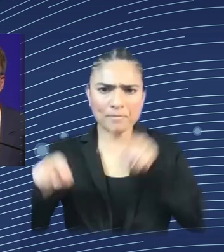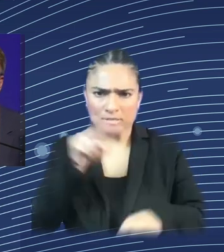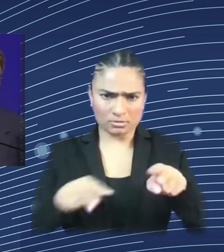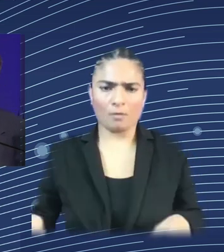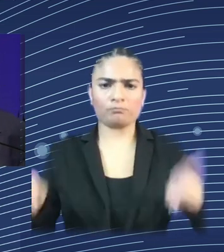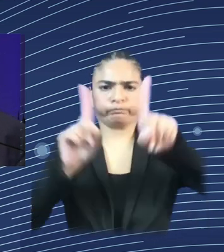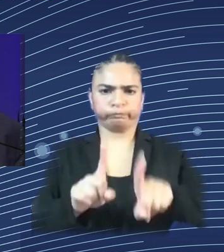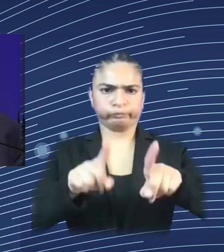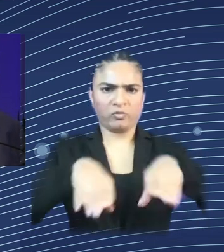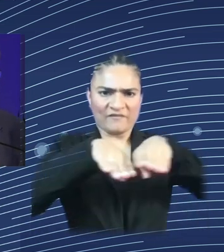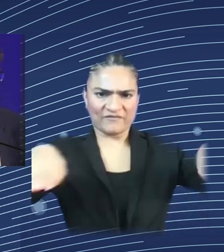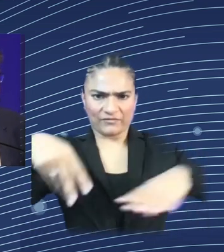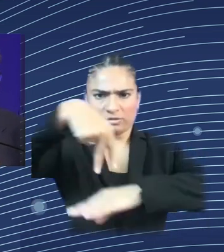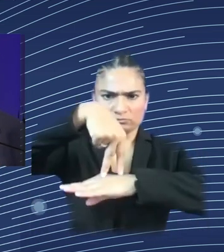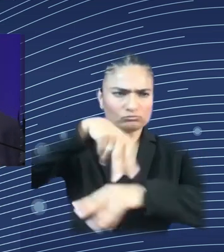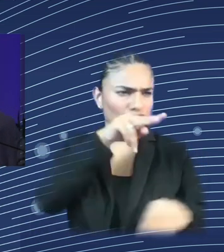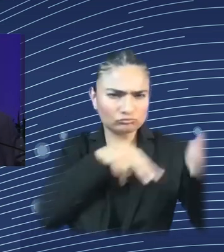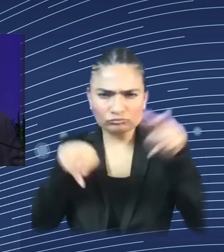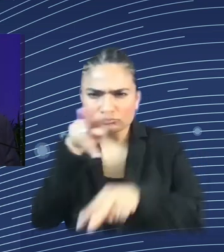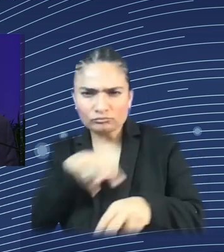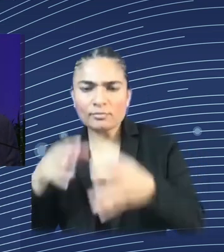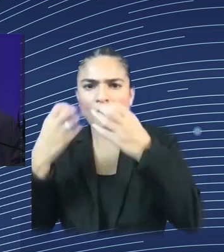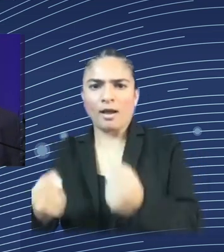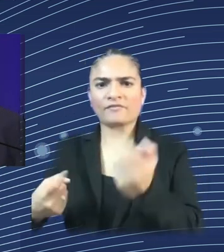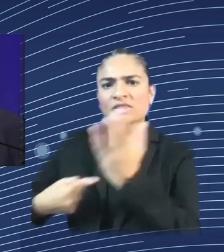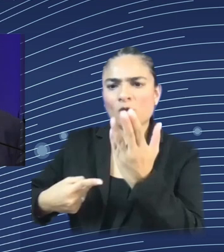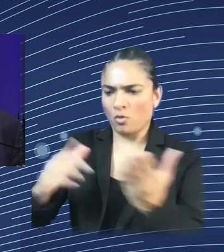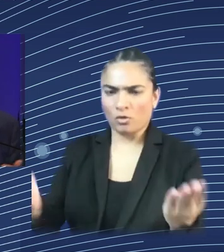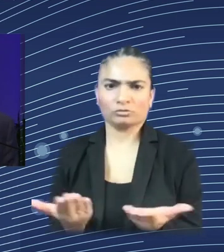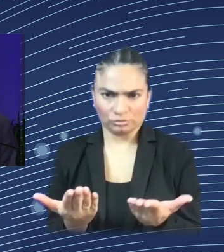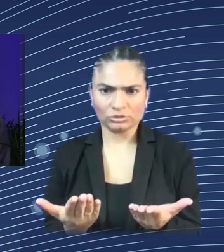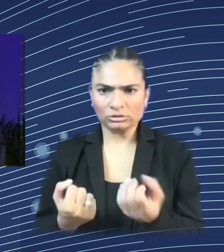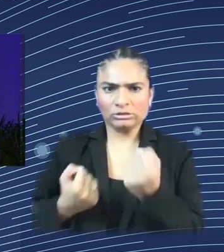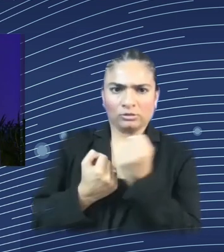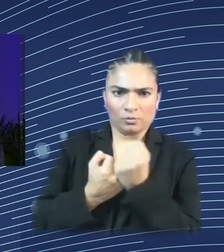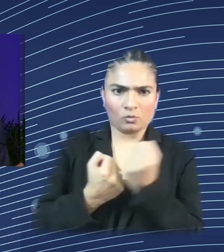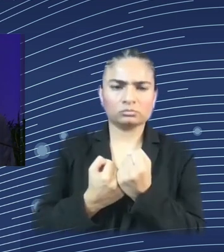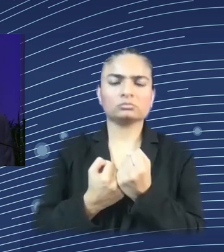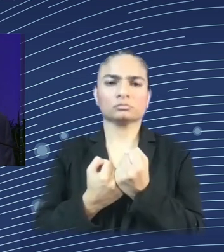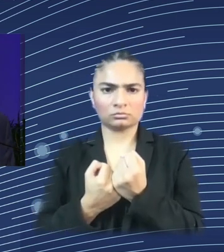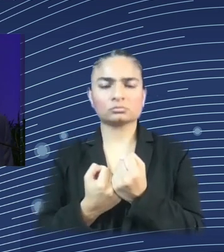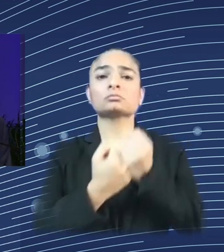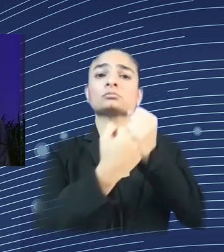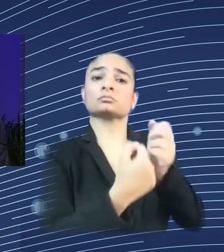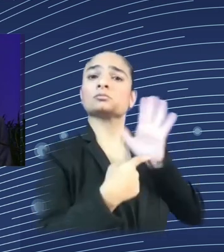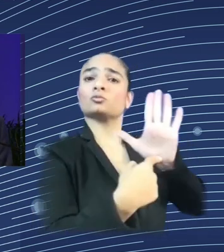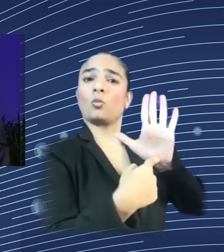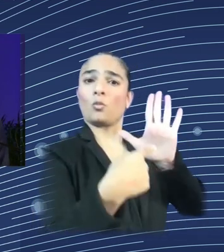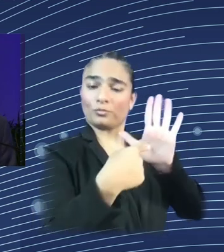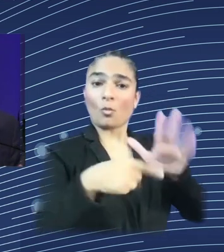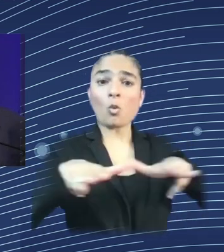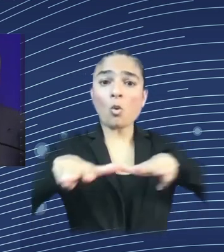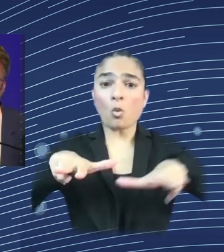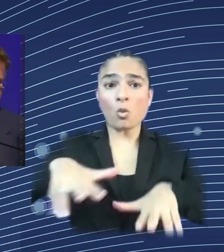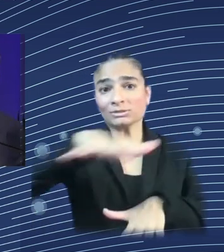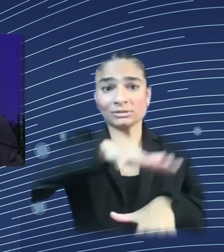your organization. So we introduced our scenario social dumping in 2014. In the beginning, it was very difficult because